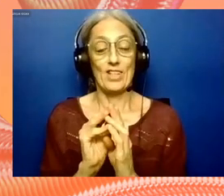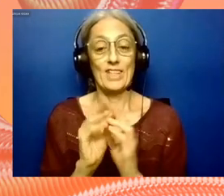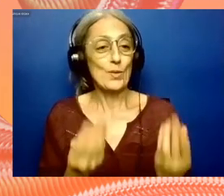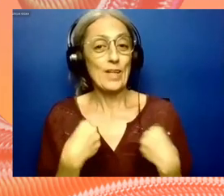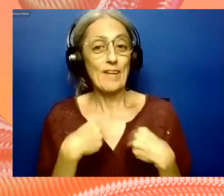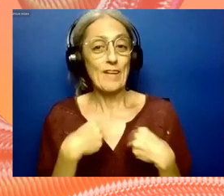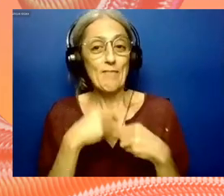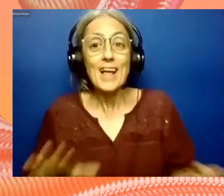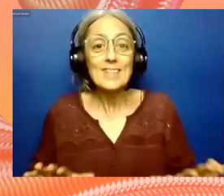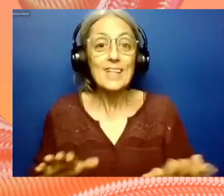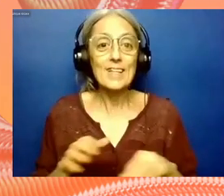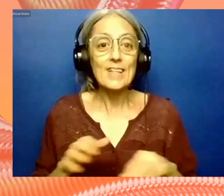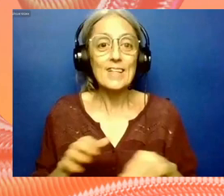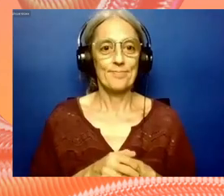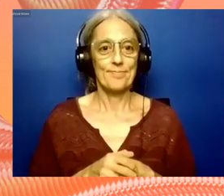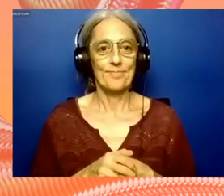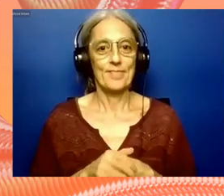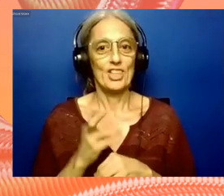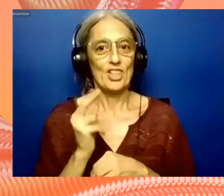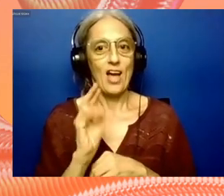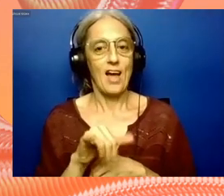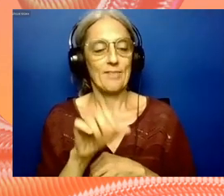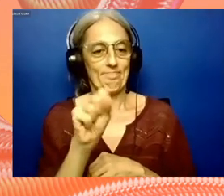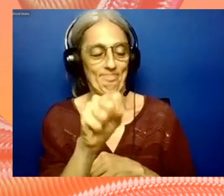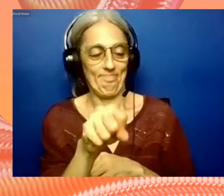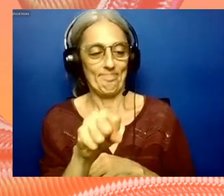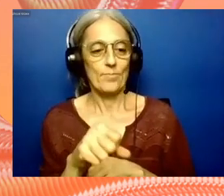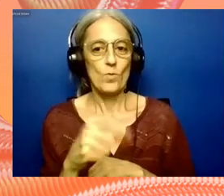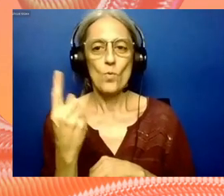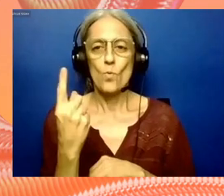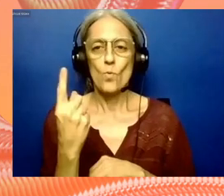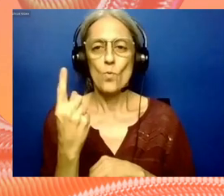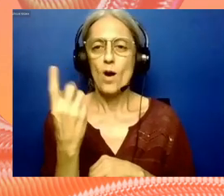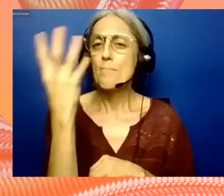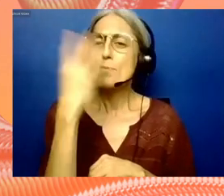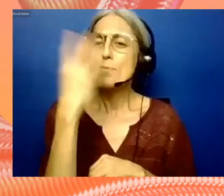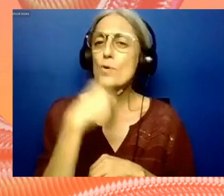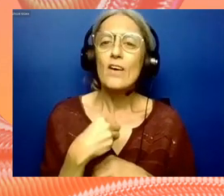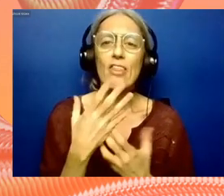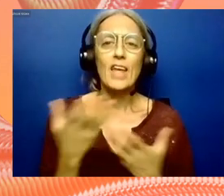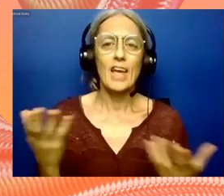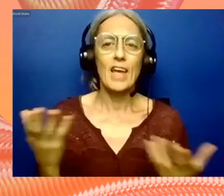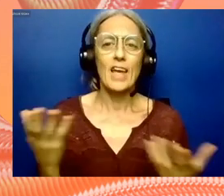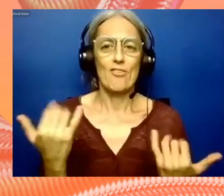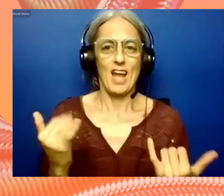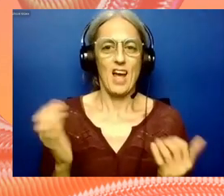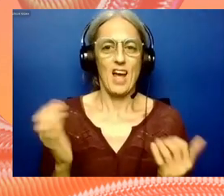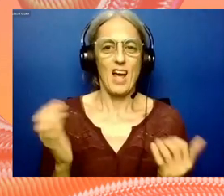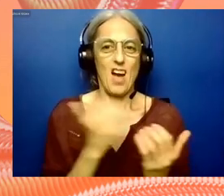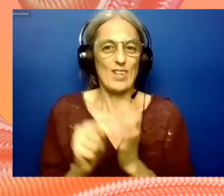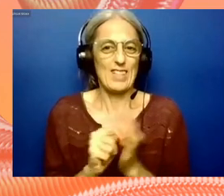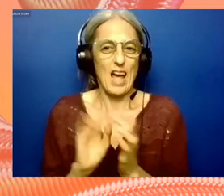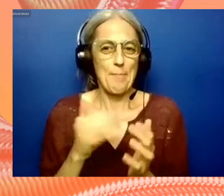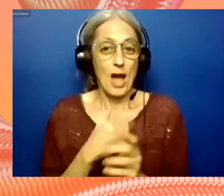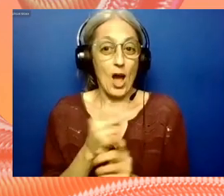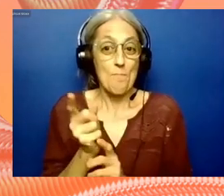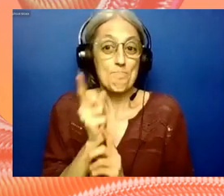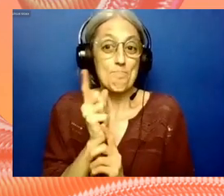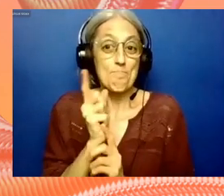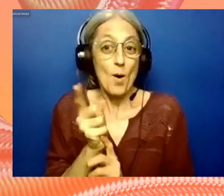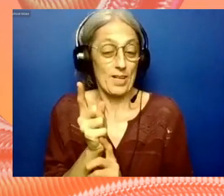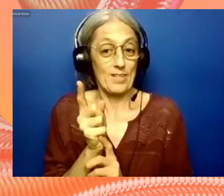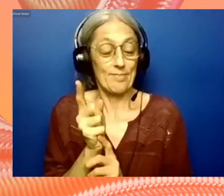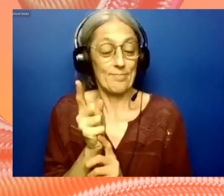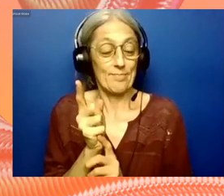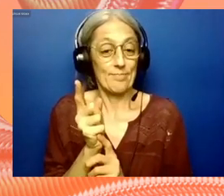the thing that is really beautiful about this moment, because of what we were